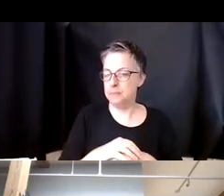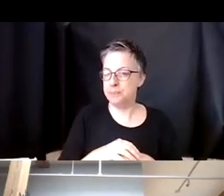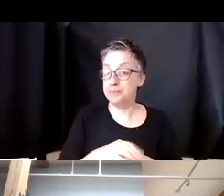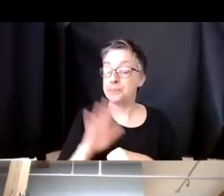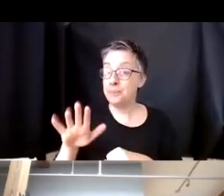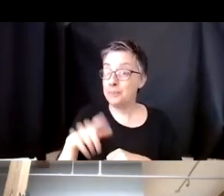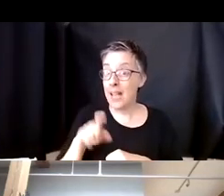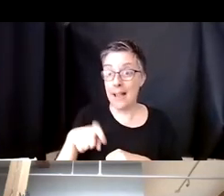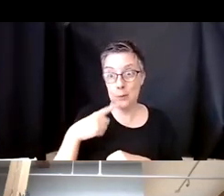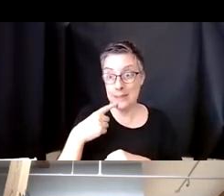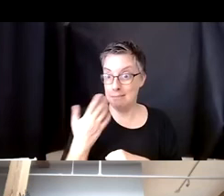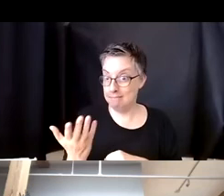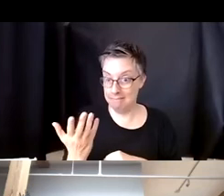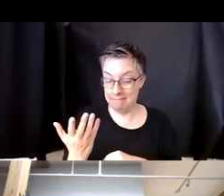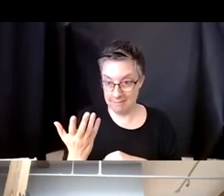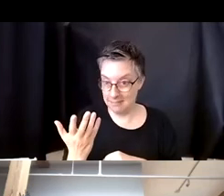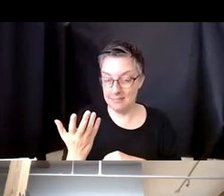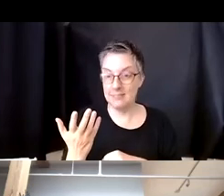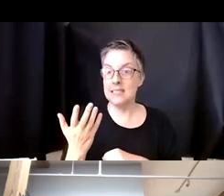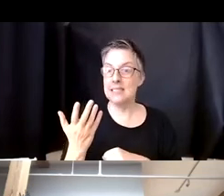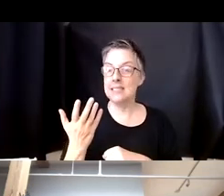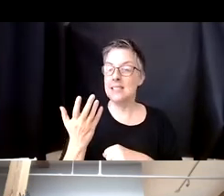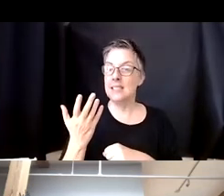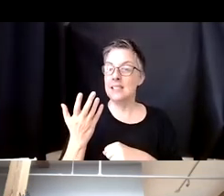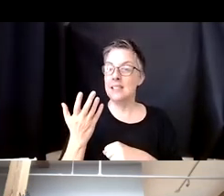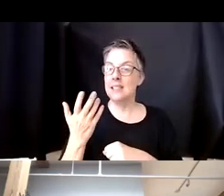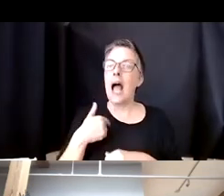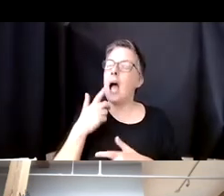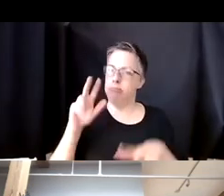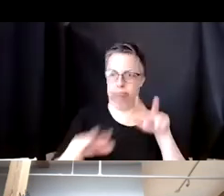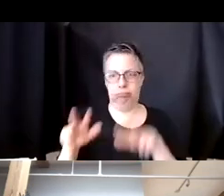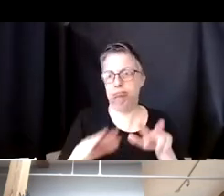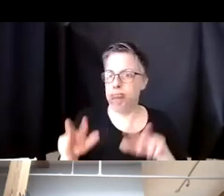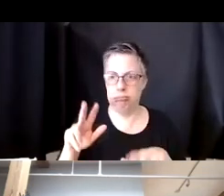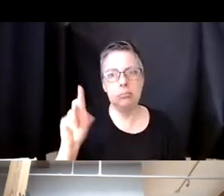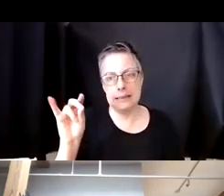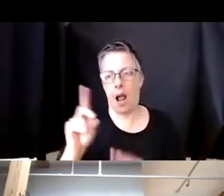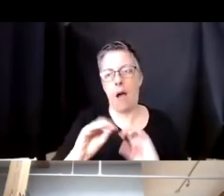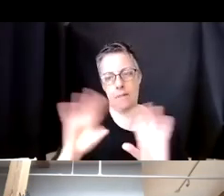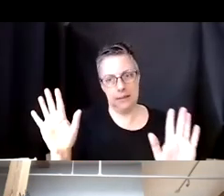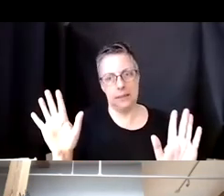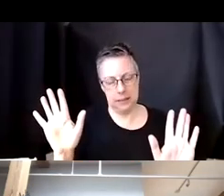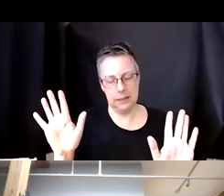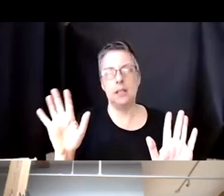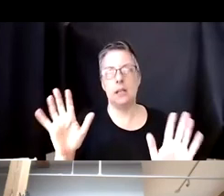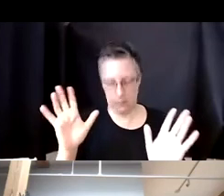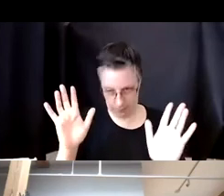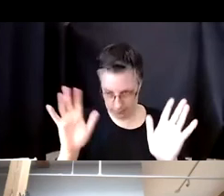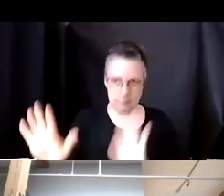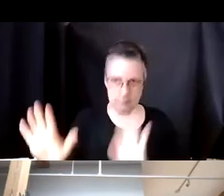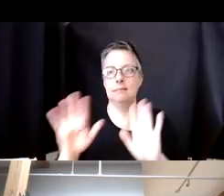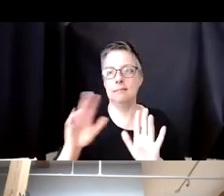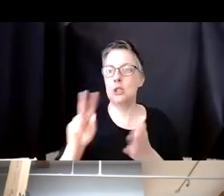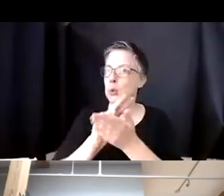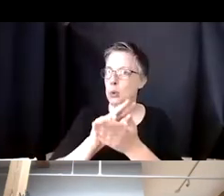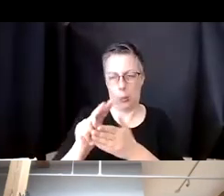to say is that I fumbled, obviously. It took 2 weeks of